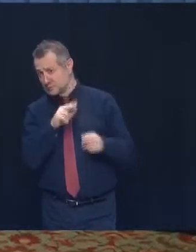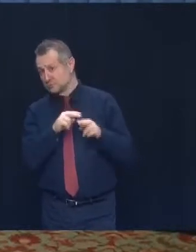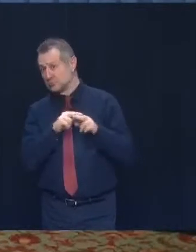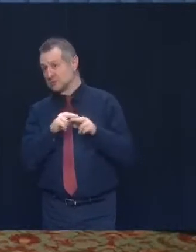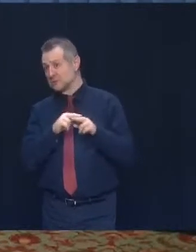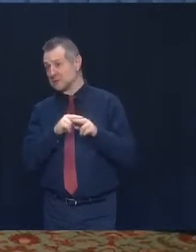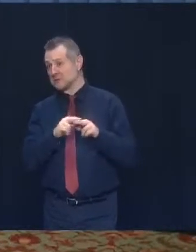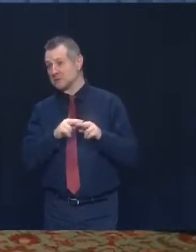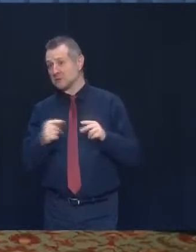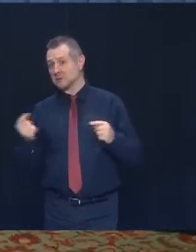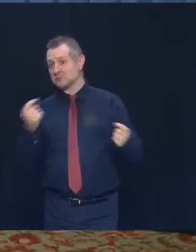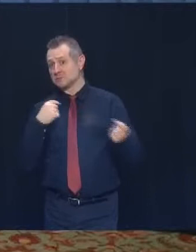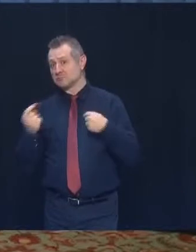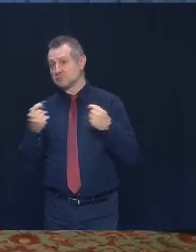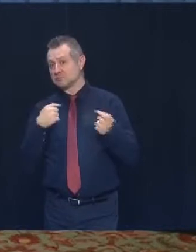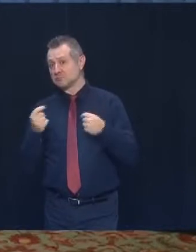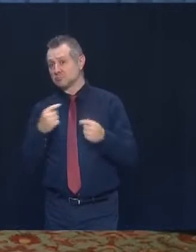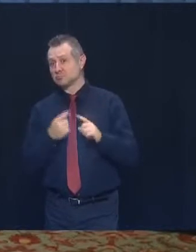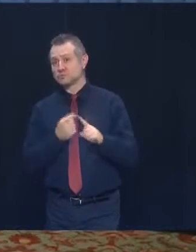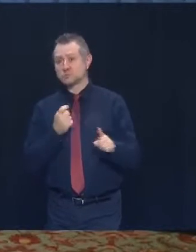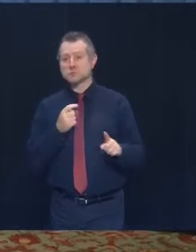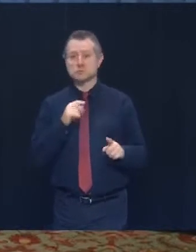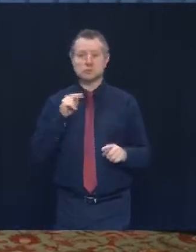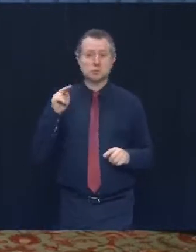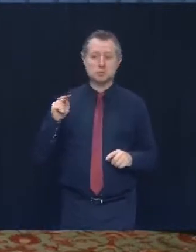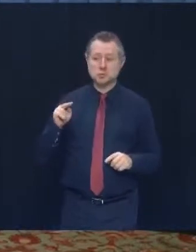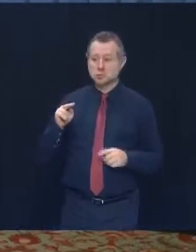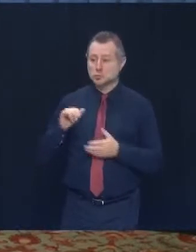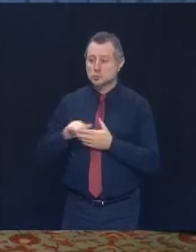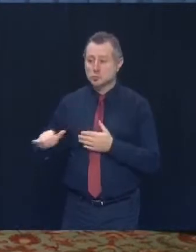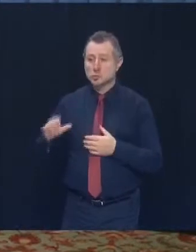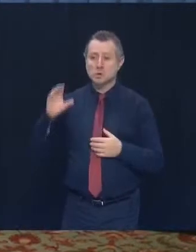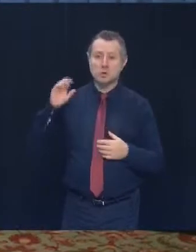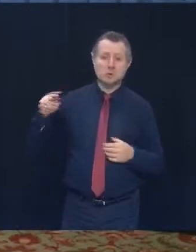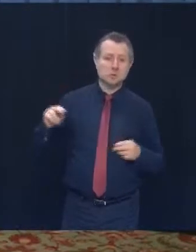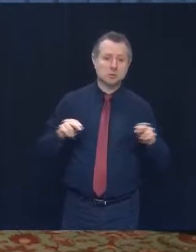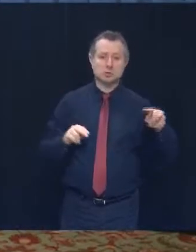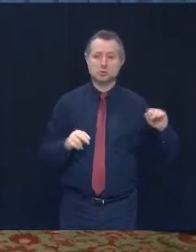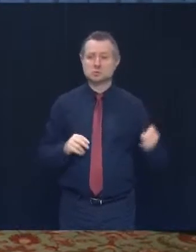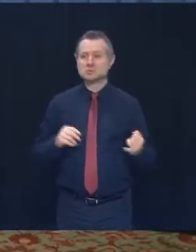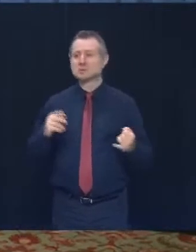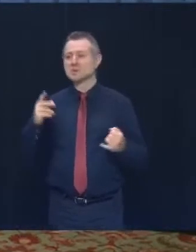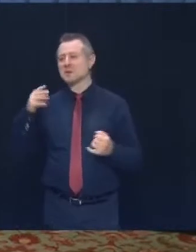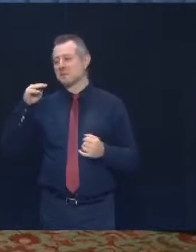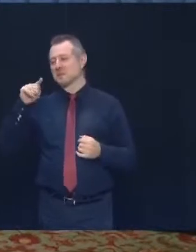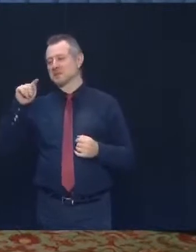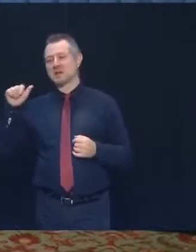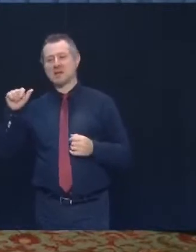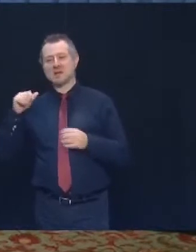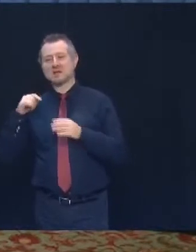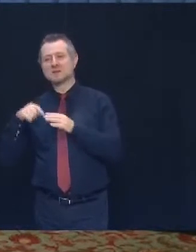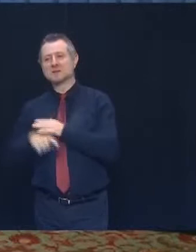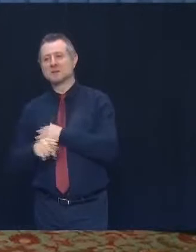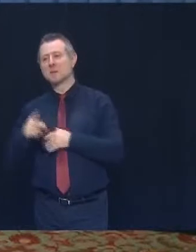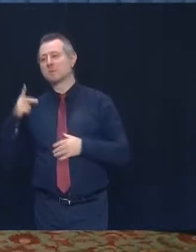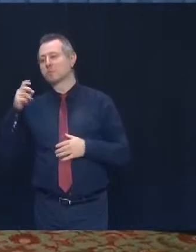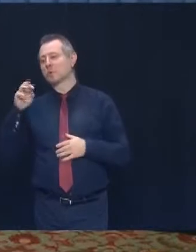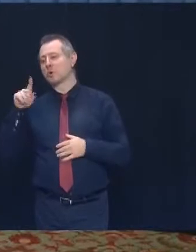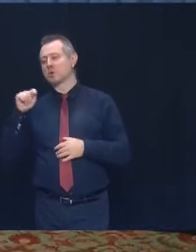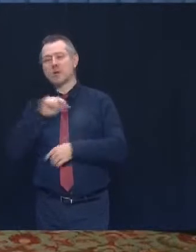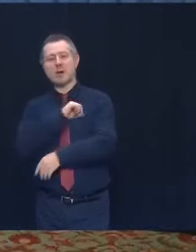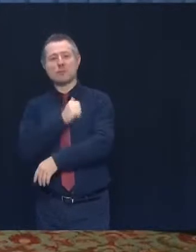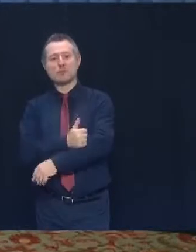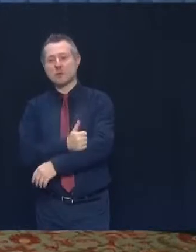New York and New Jersey and Connecticut? Obviously, the MTA and the Port Authority do that. And secondly, if you're going to have this bifurcated